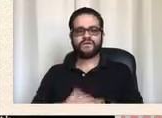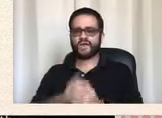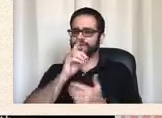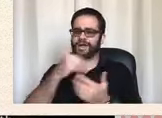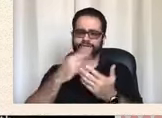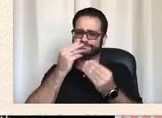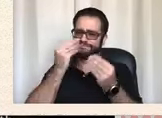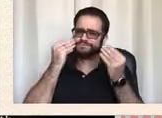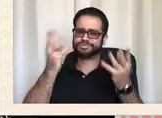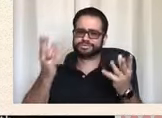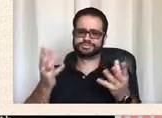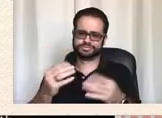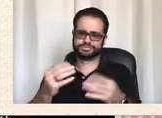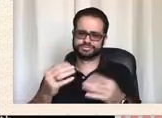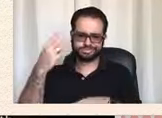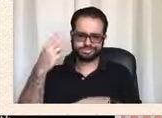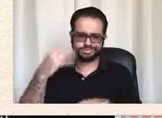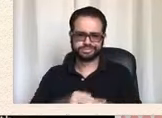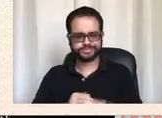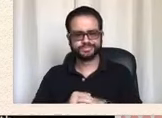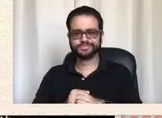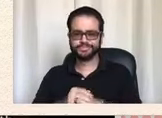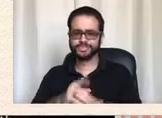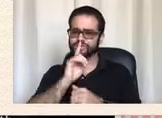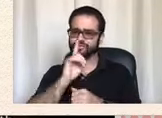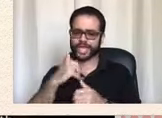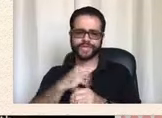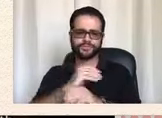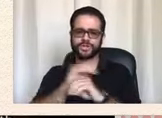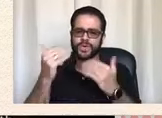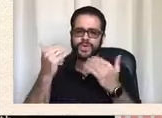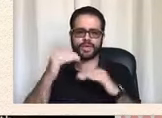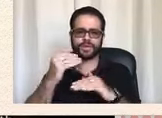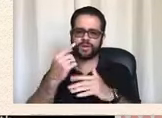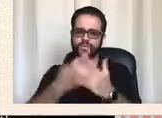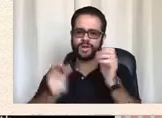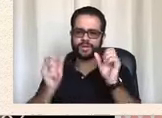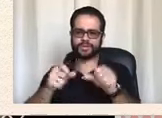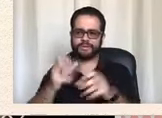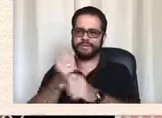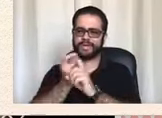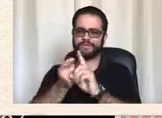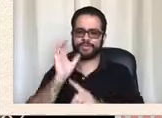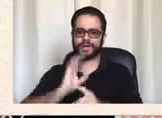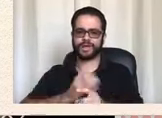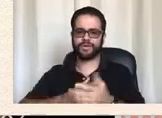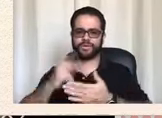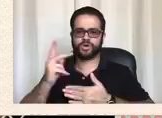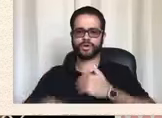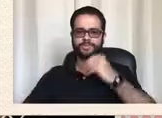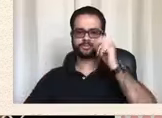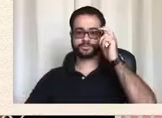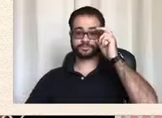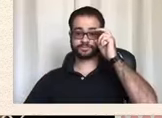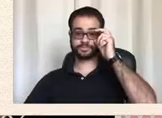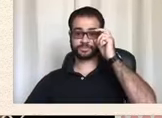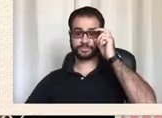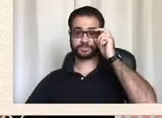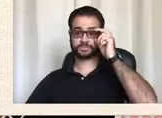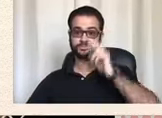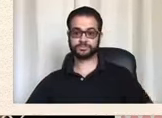information. It's limitless to what you're going to be able to get out of the program. All right, so what do you